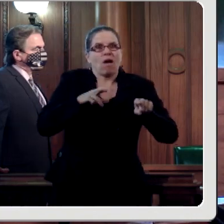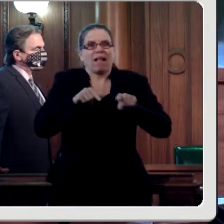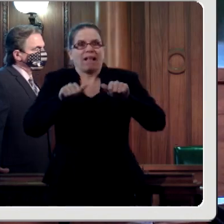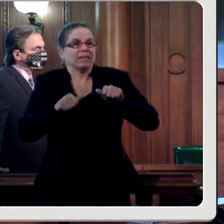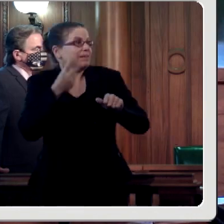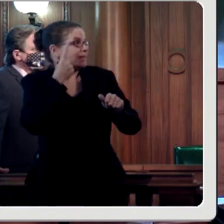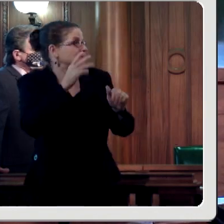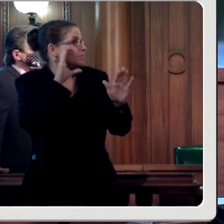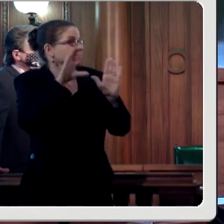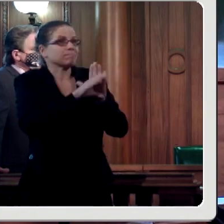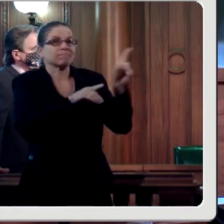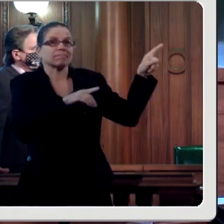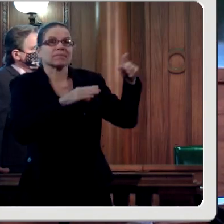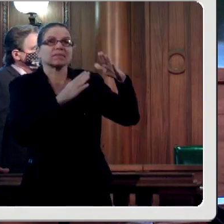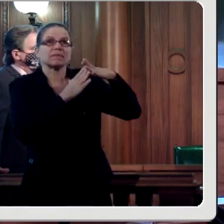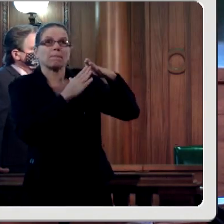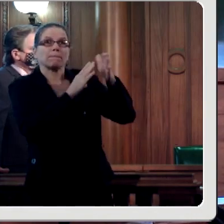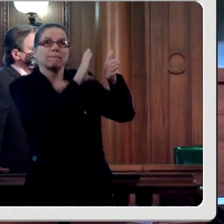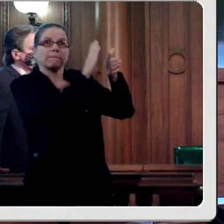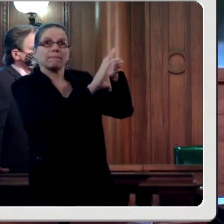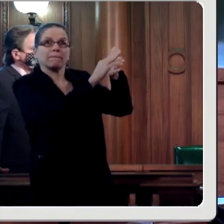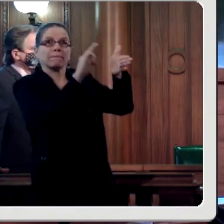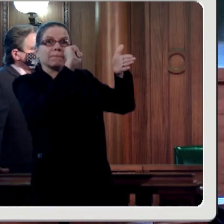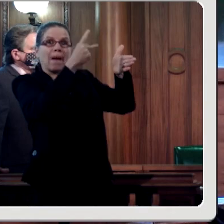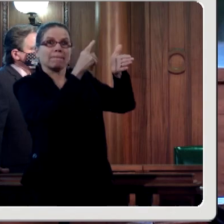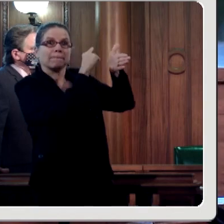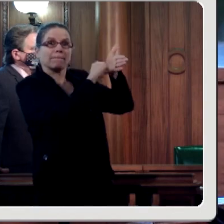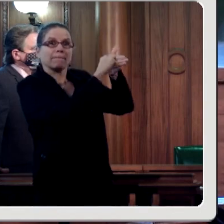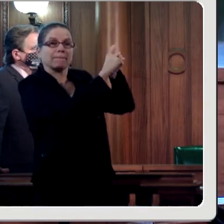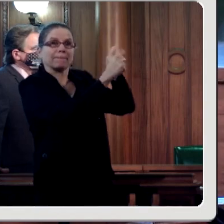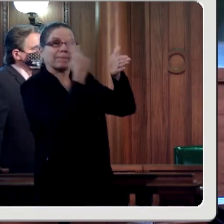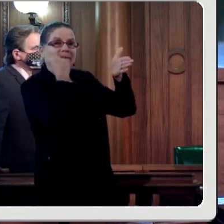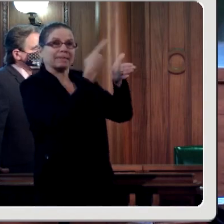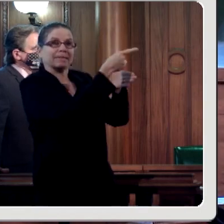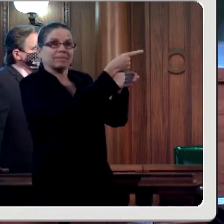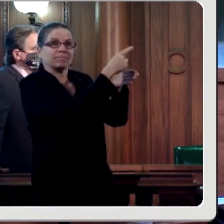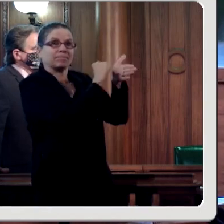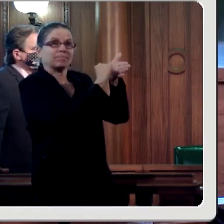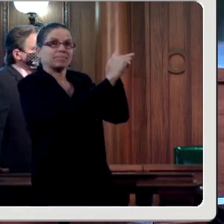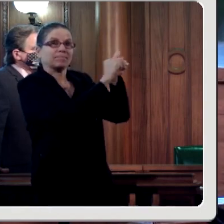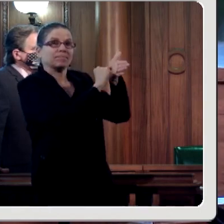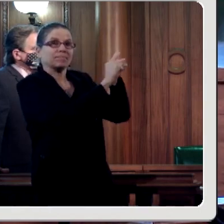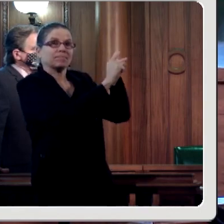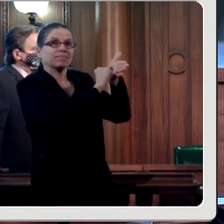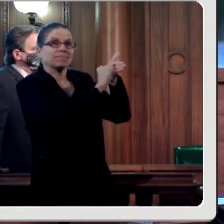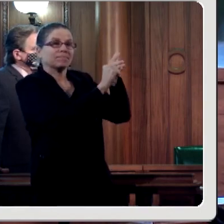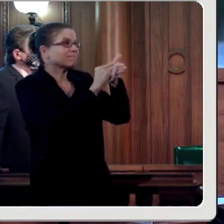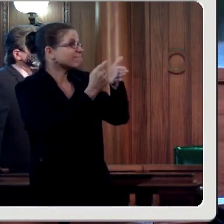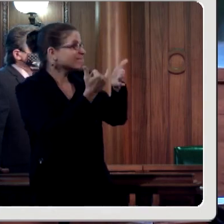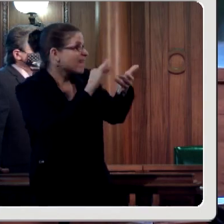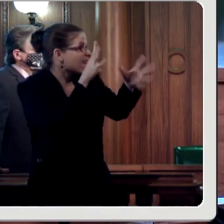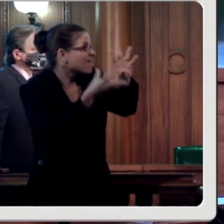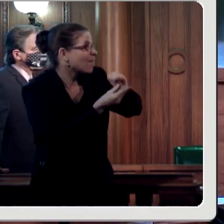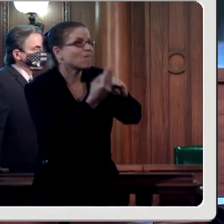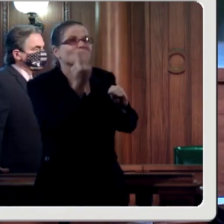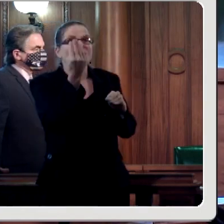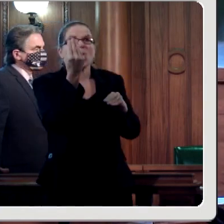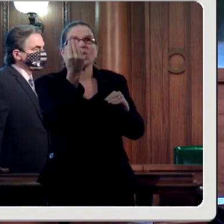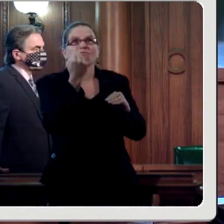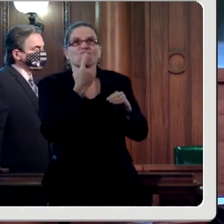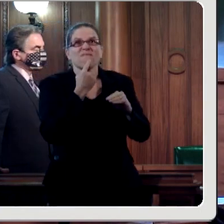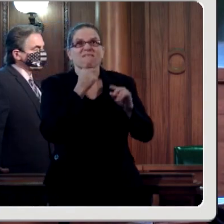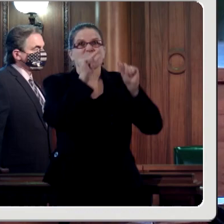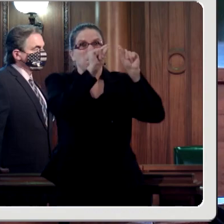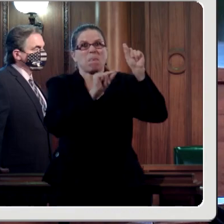of Massachusetts. As was mentioned, there are 40 cities and towns that are now red on that